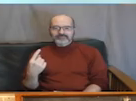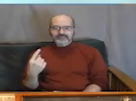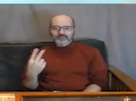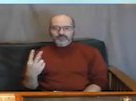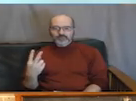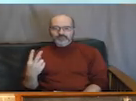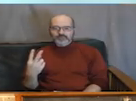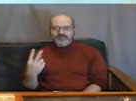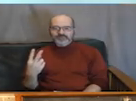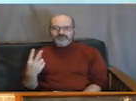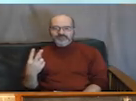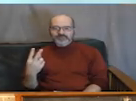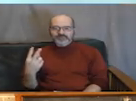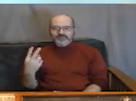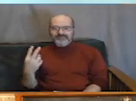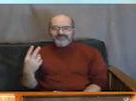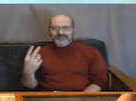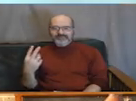2,